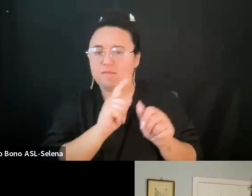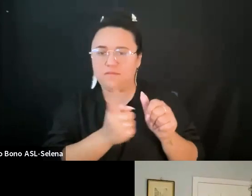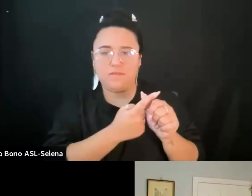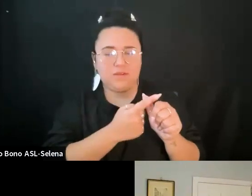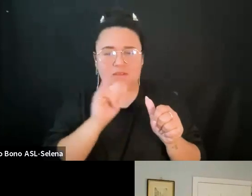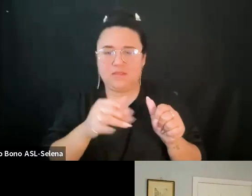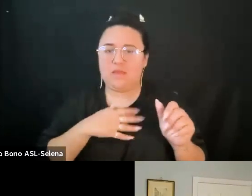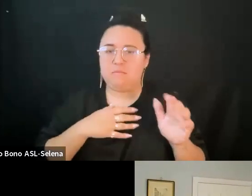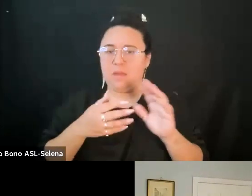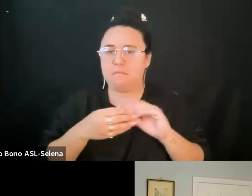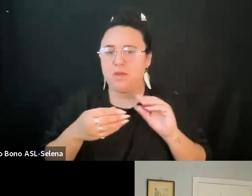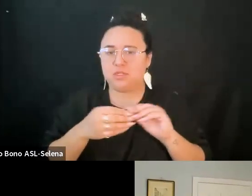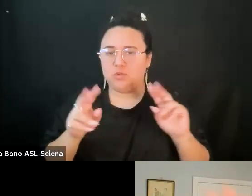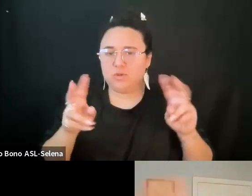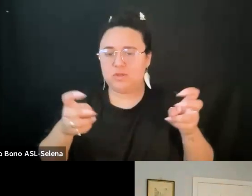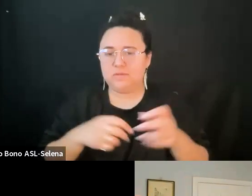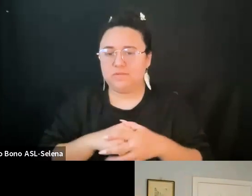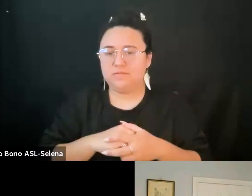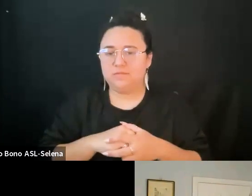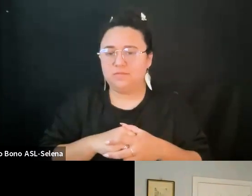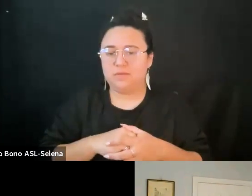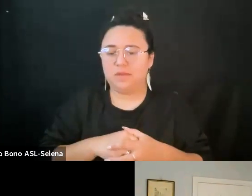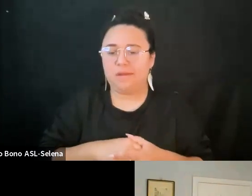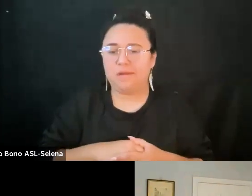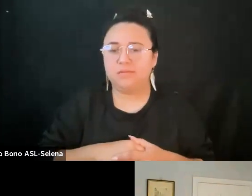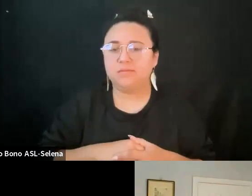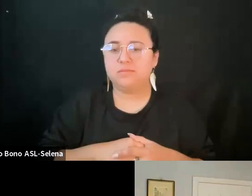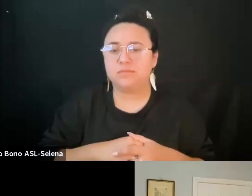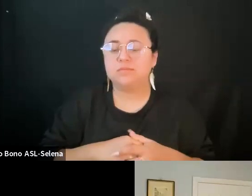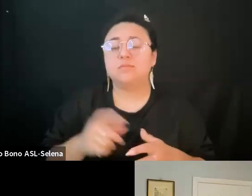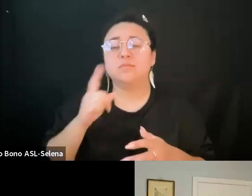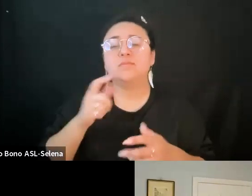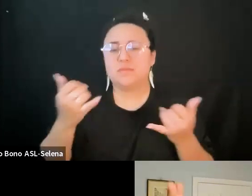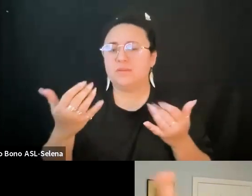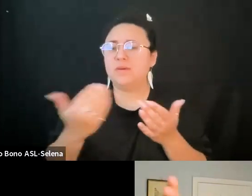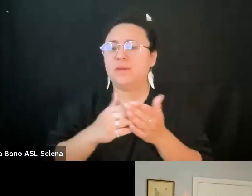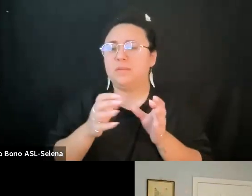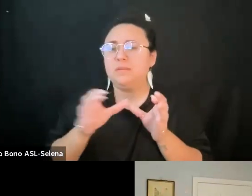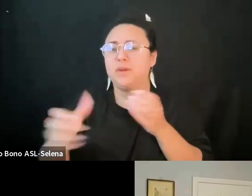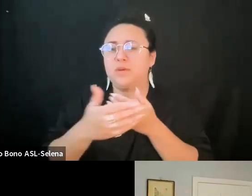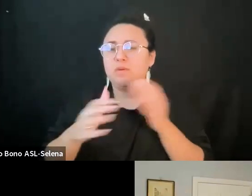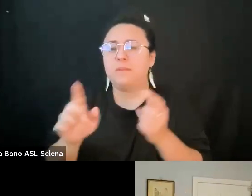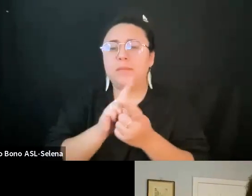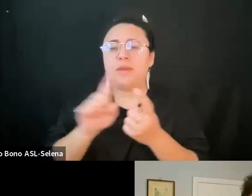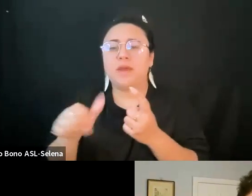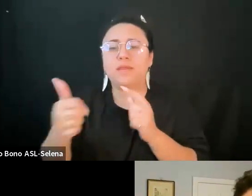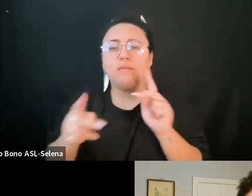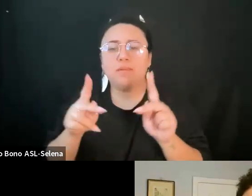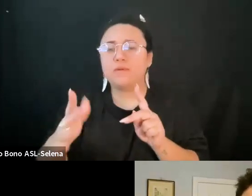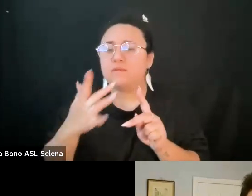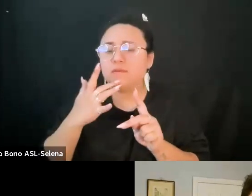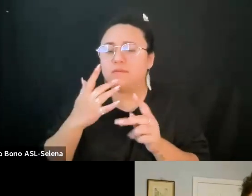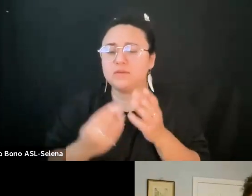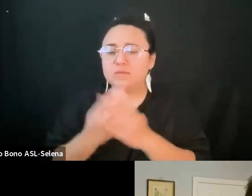there. So yes, for real. Breakout rooms and meet some other folks. Yes. What are your favorite